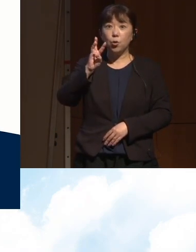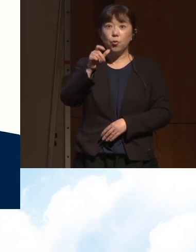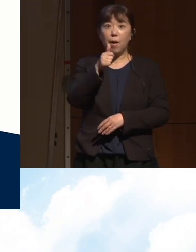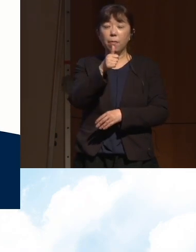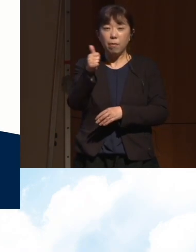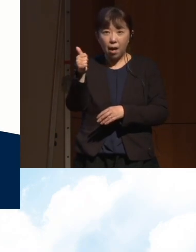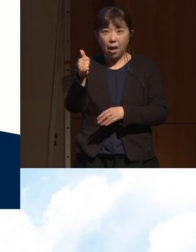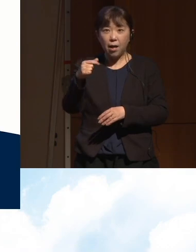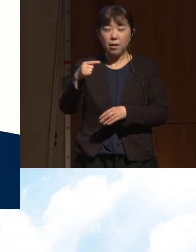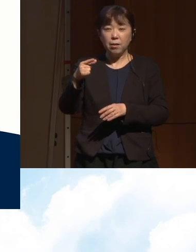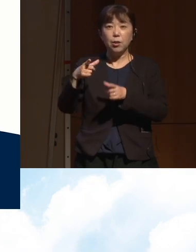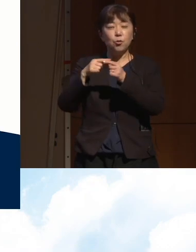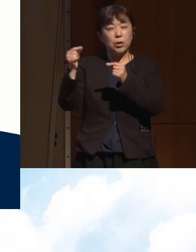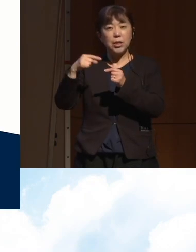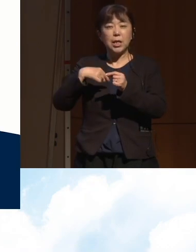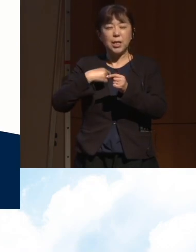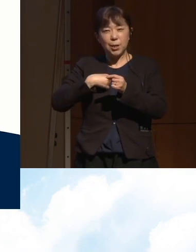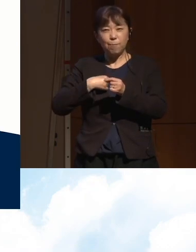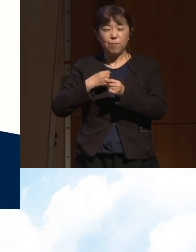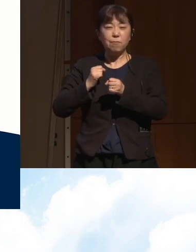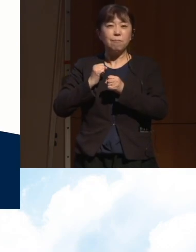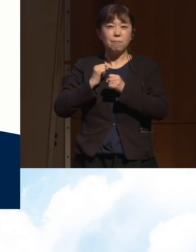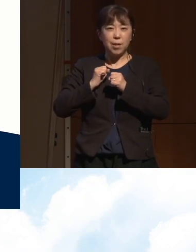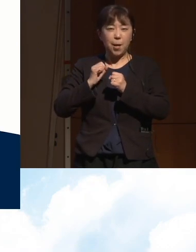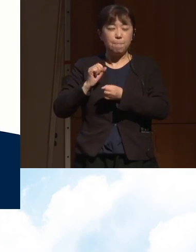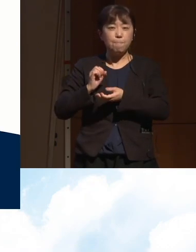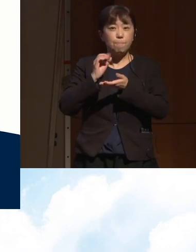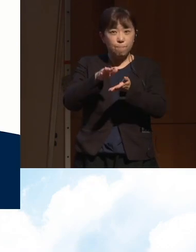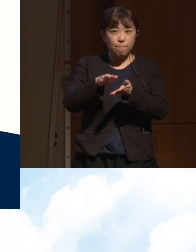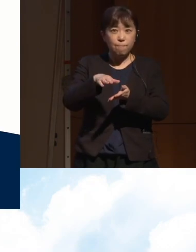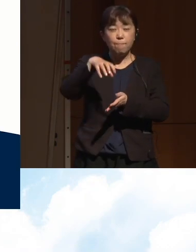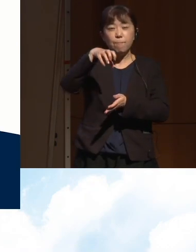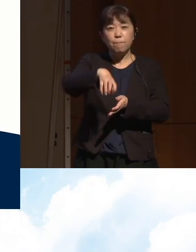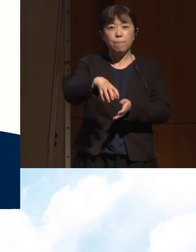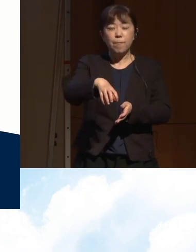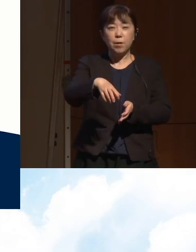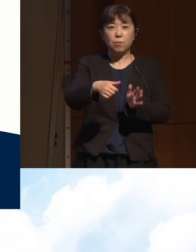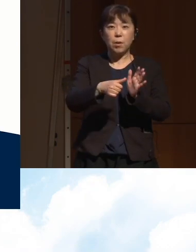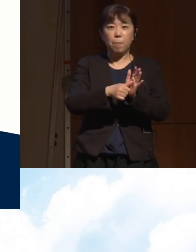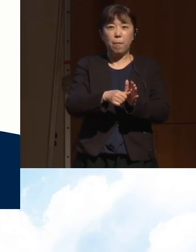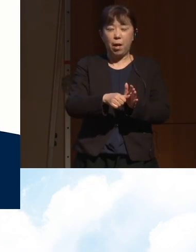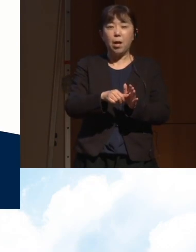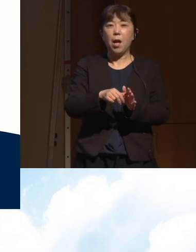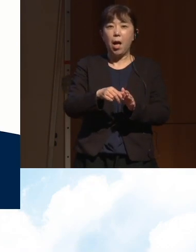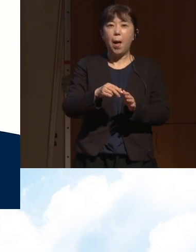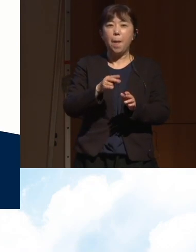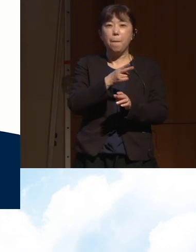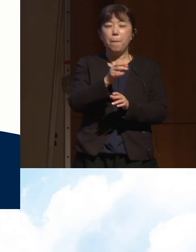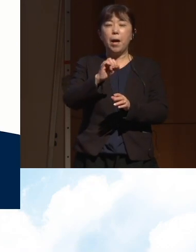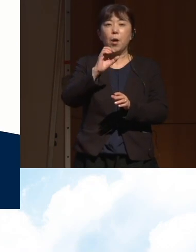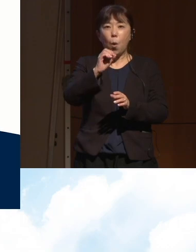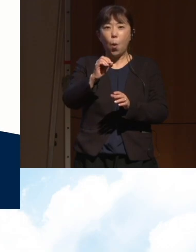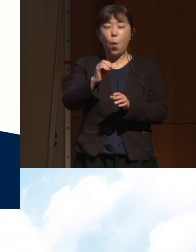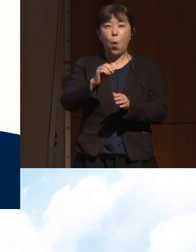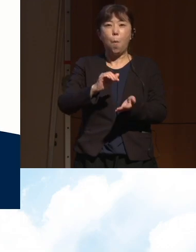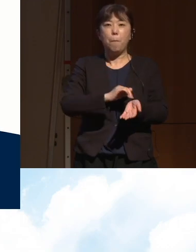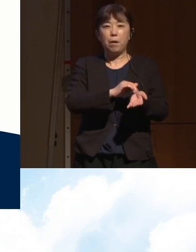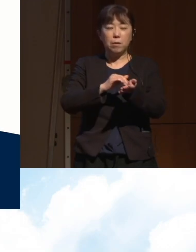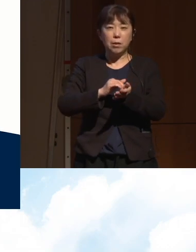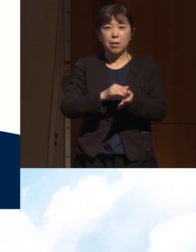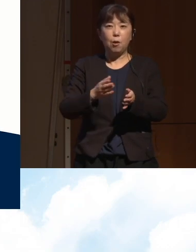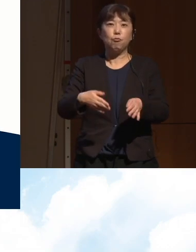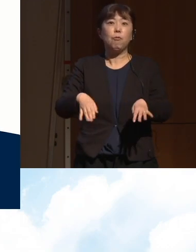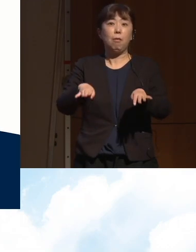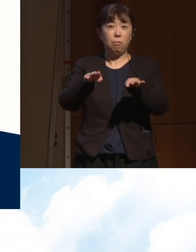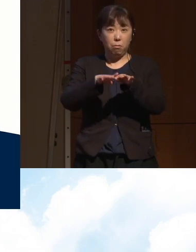the Rwanda Biomedical Center and in the Rwanda FDA, which went from not existing to